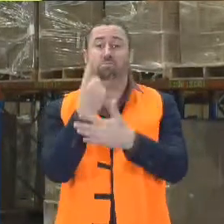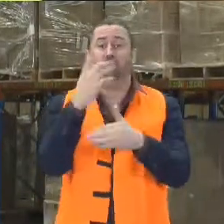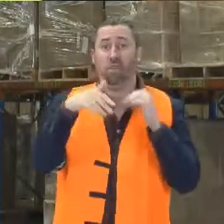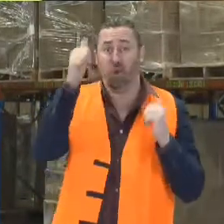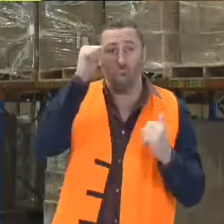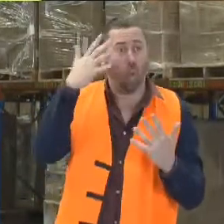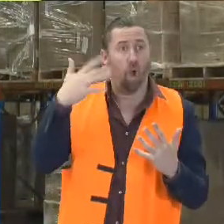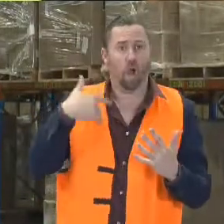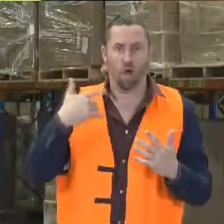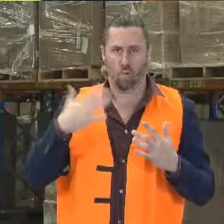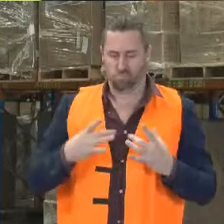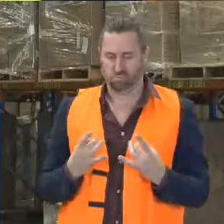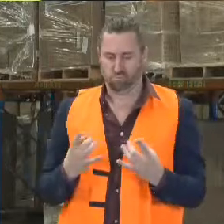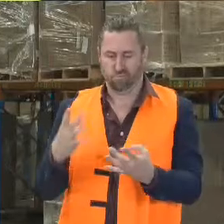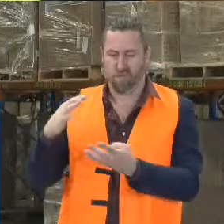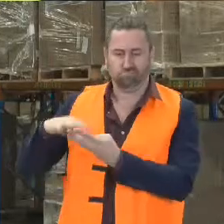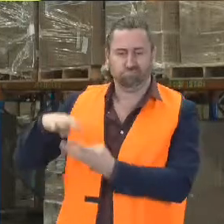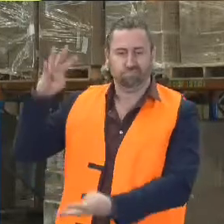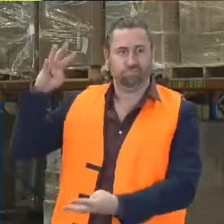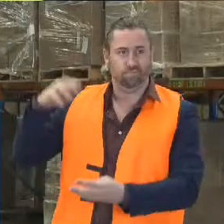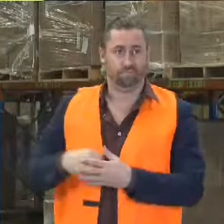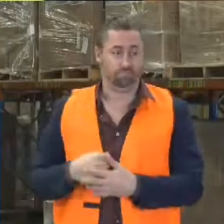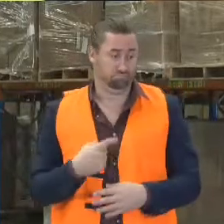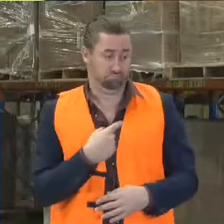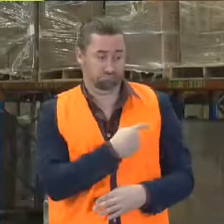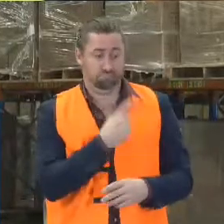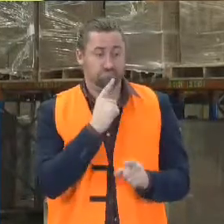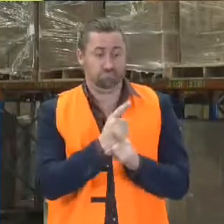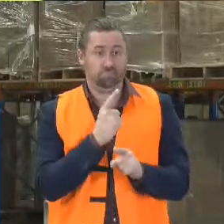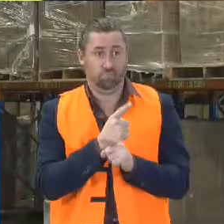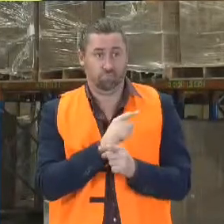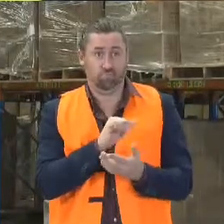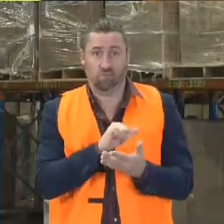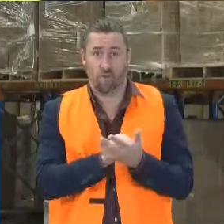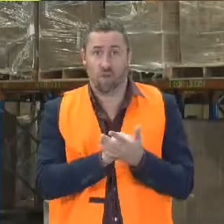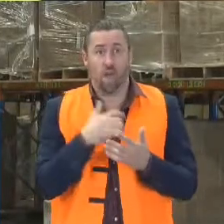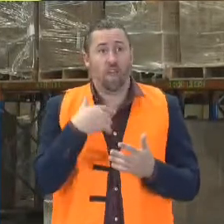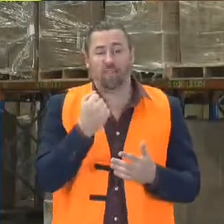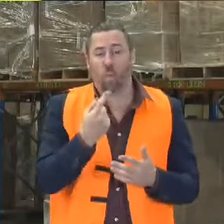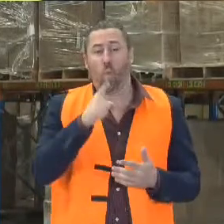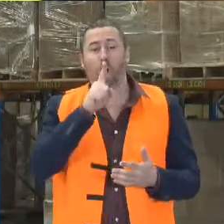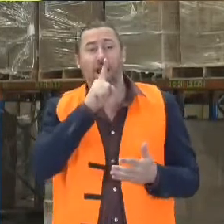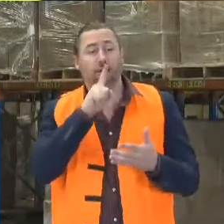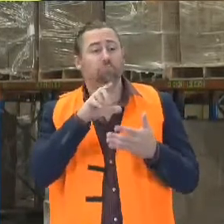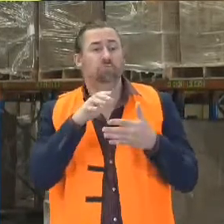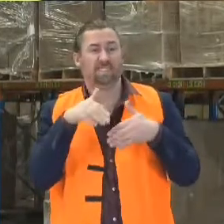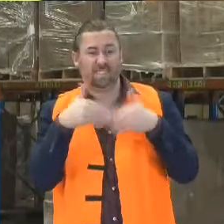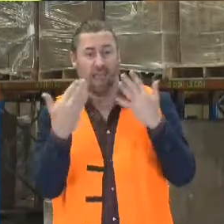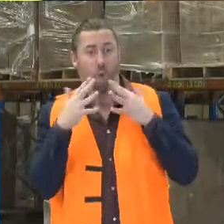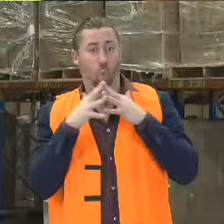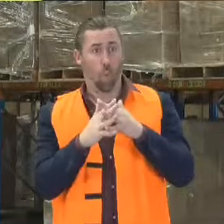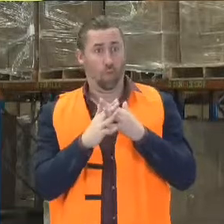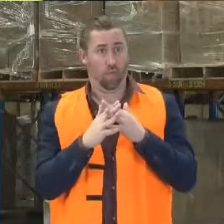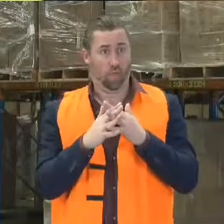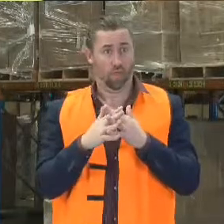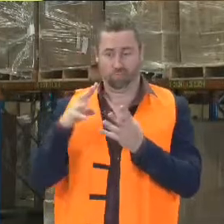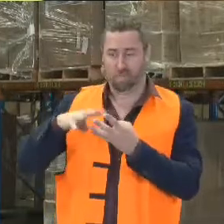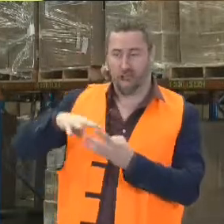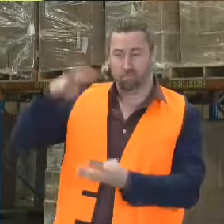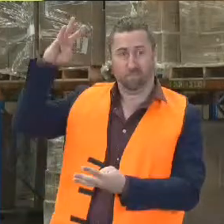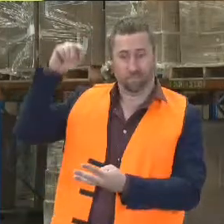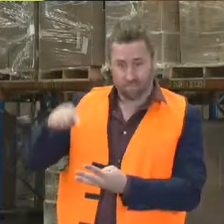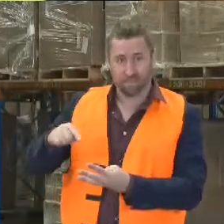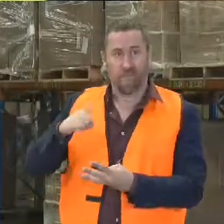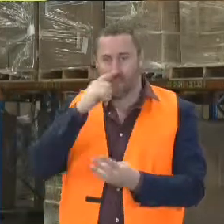As the Premier outlined, we now have more than 100 days of most lines of equipment that we